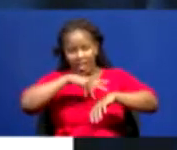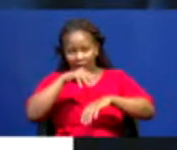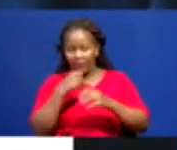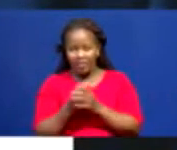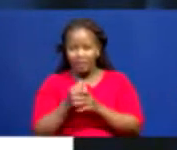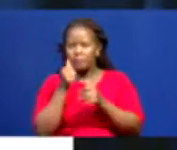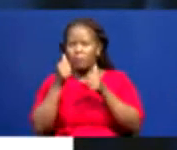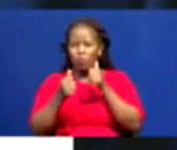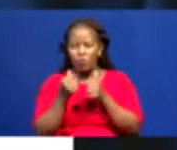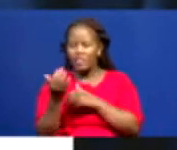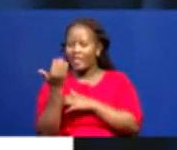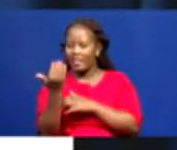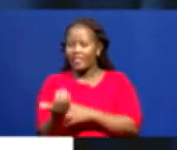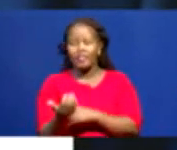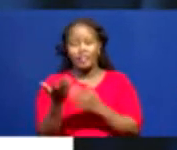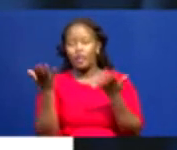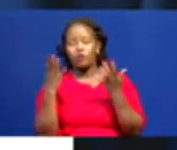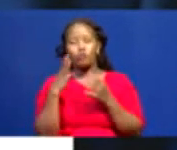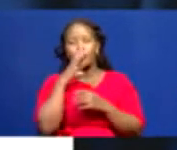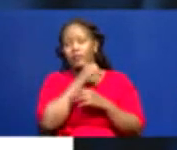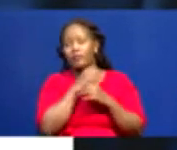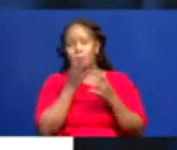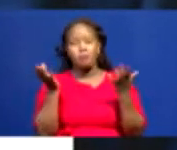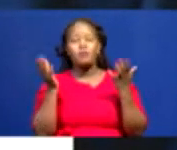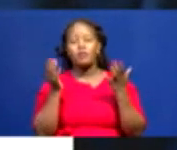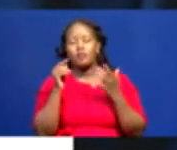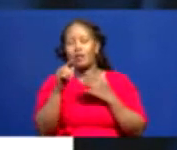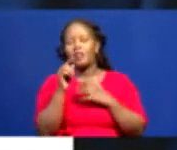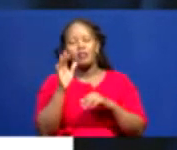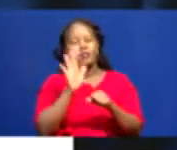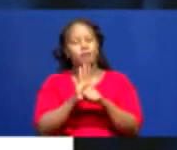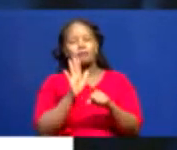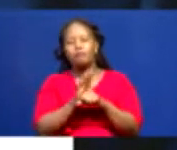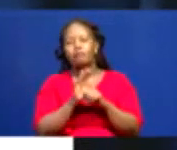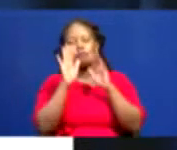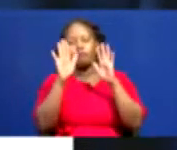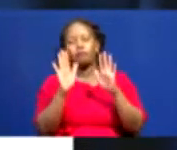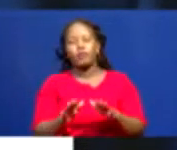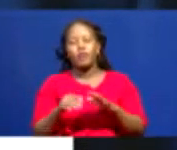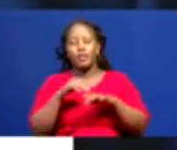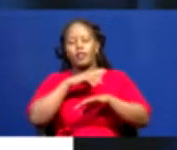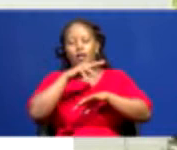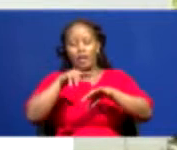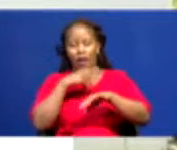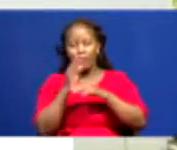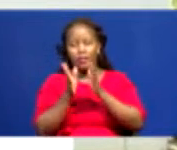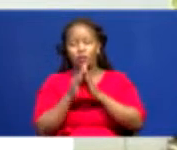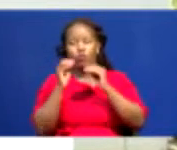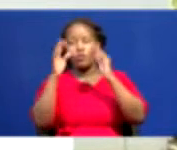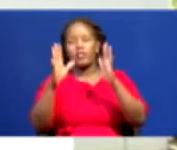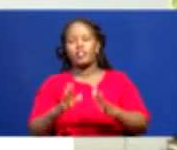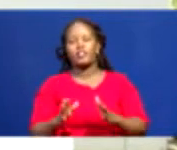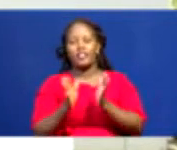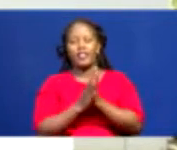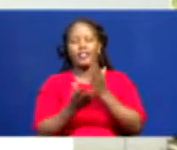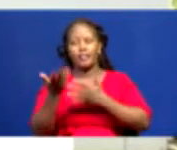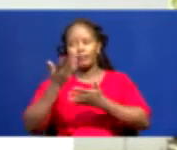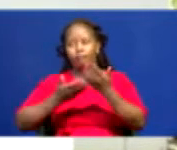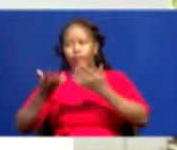child is going to lose contact hours with the teacher and interacting with the